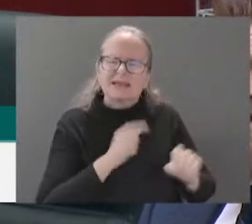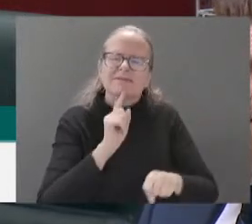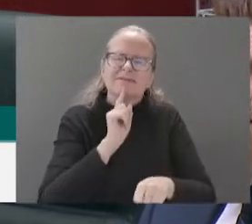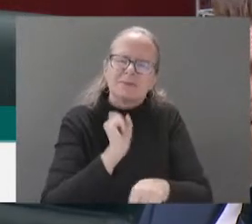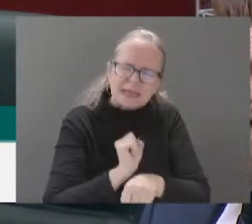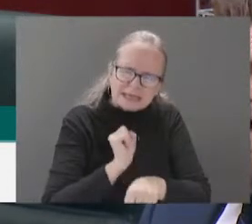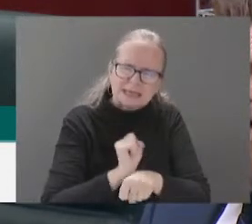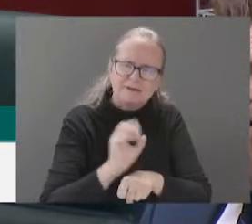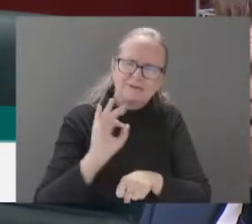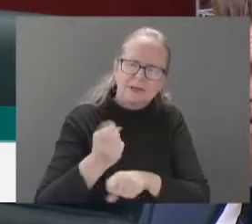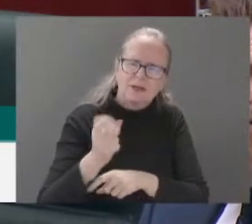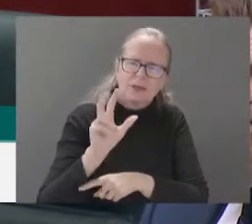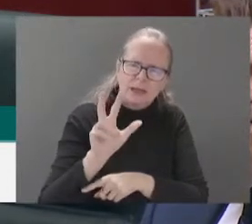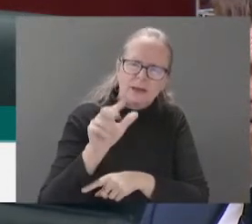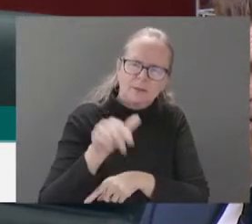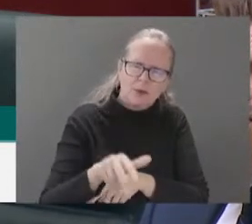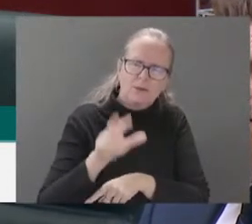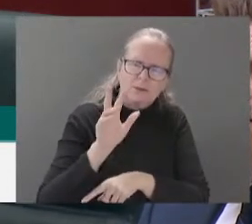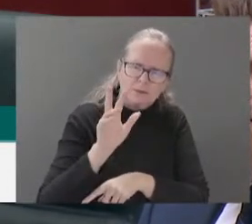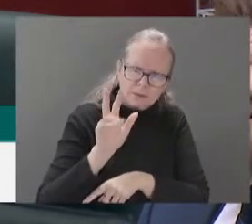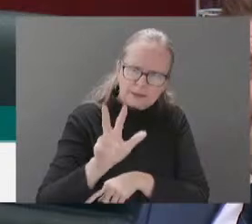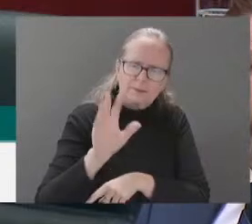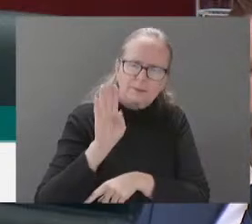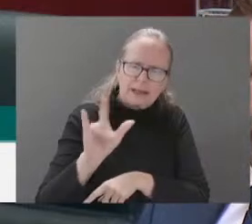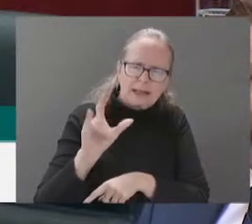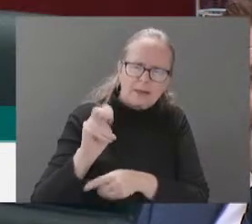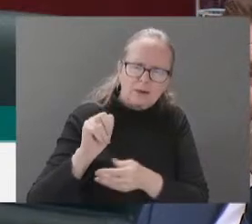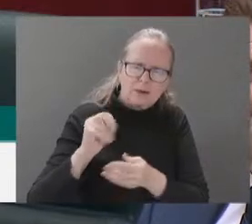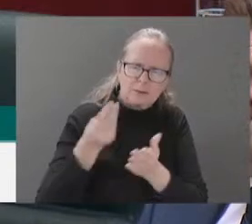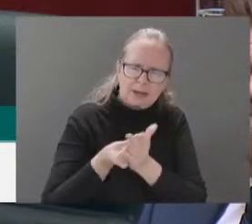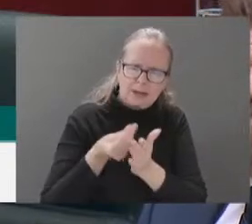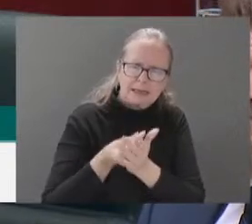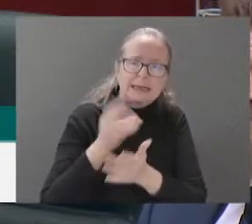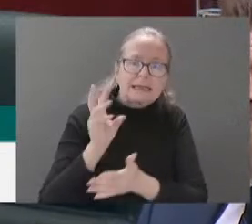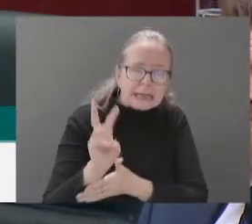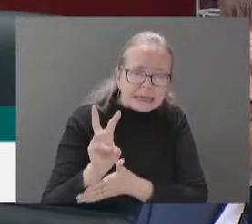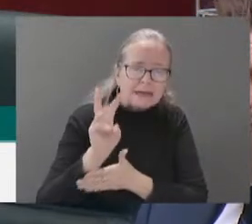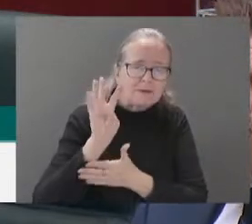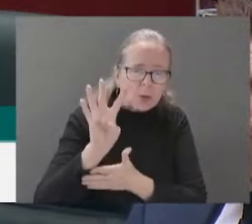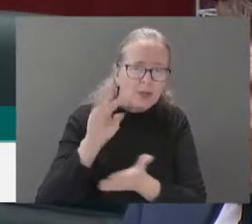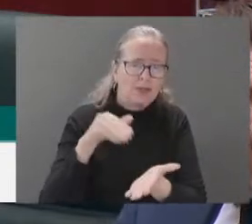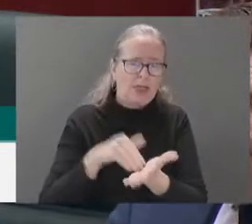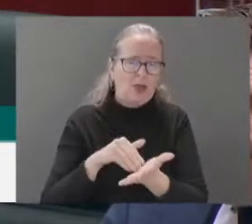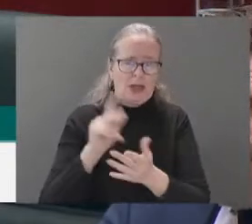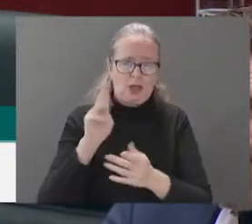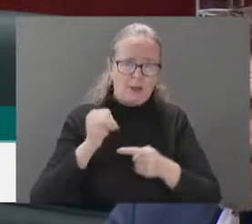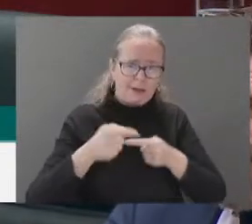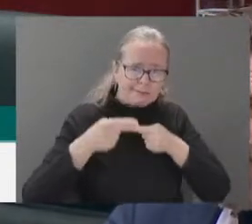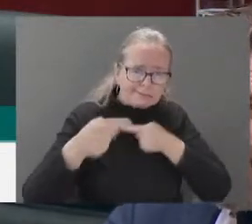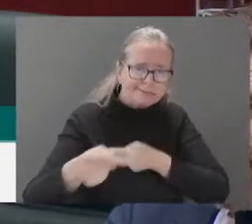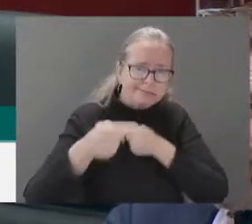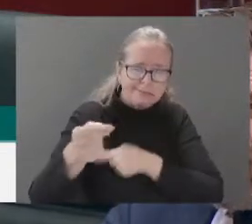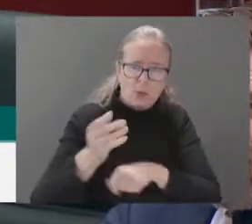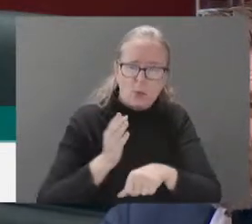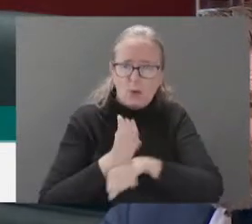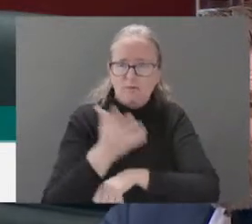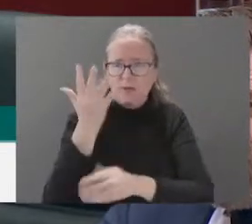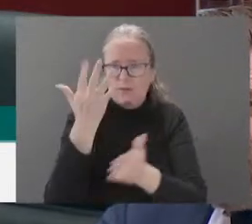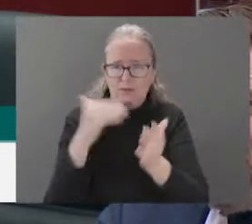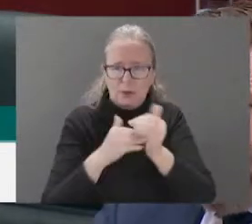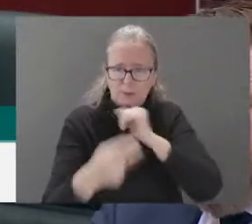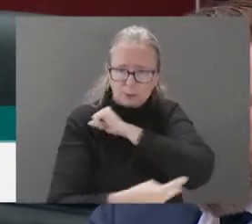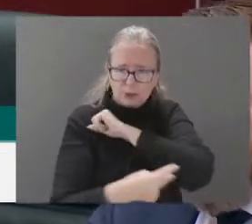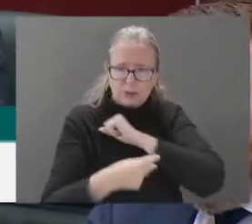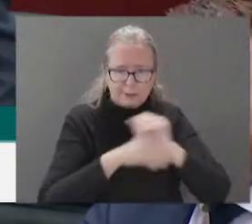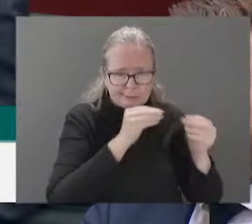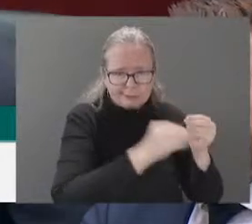rebuild the 64,000 Lane kilm that we have and the over 5,000 bridges that are in our provincial networks Mr Speaker and we're going to continue to do